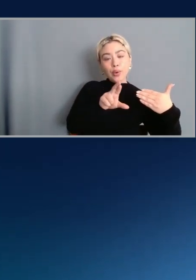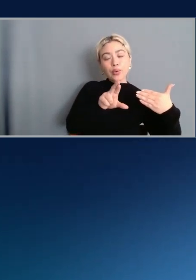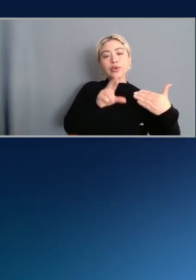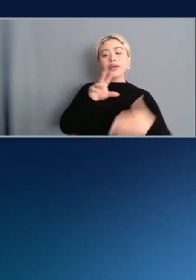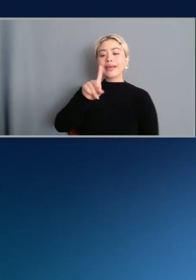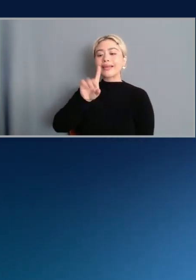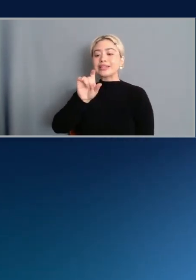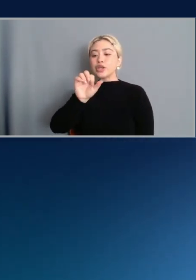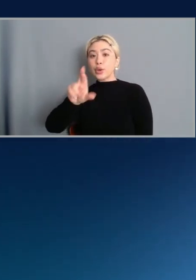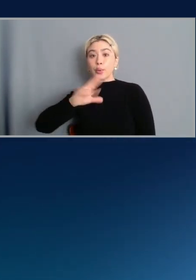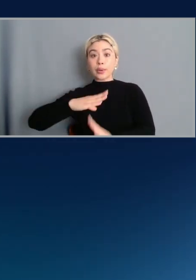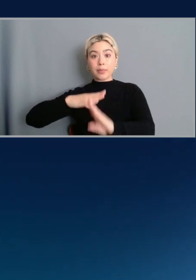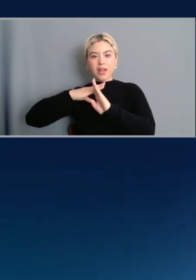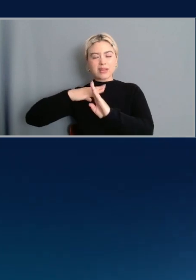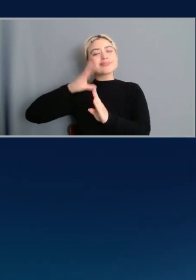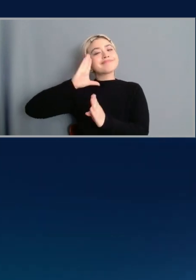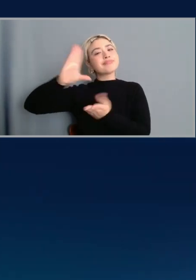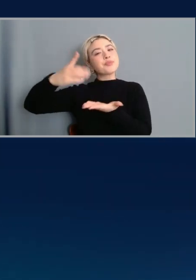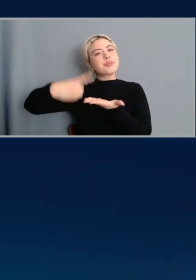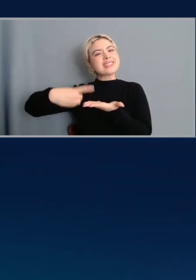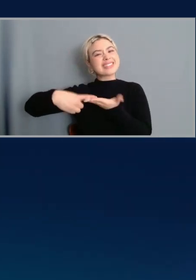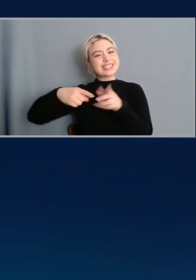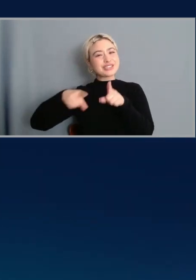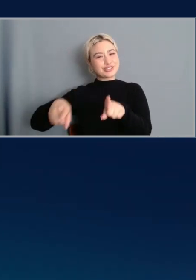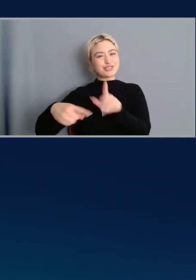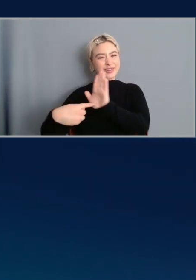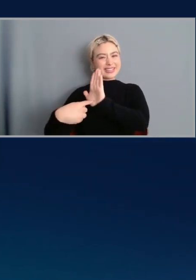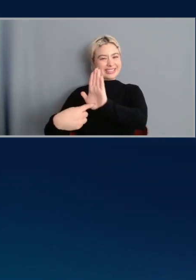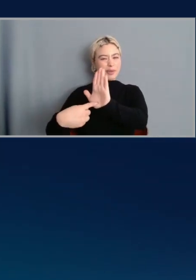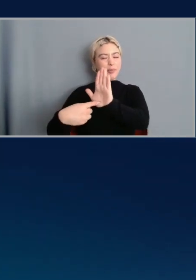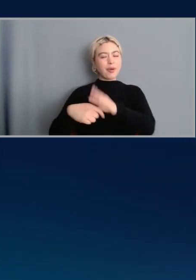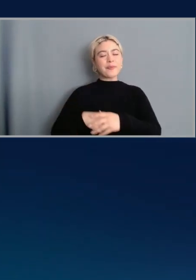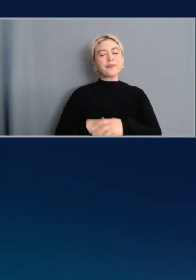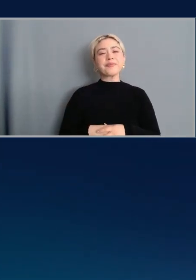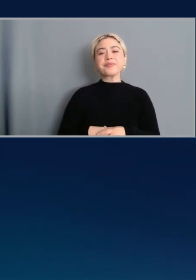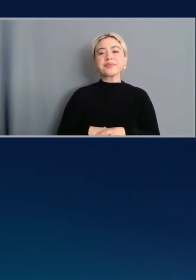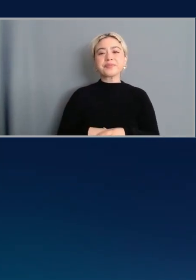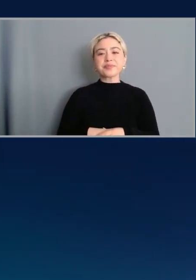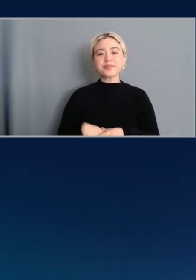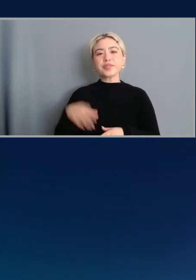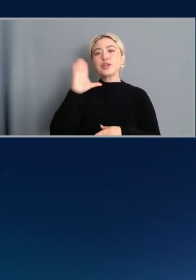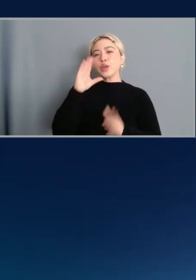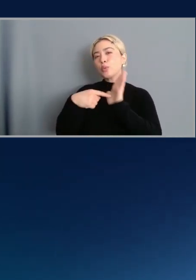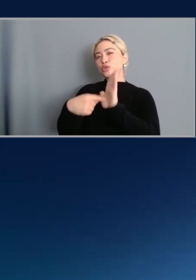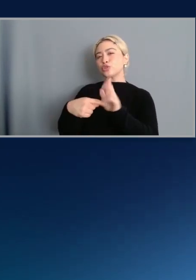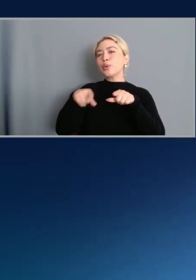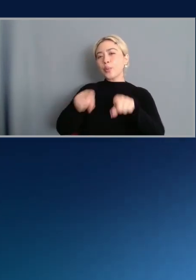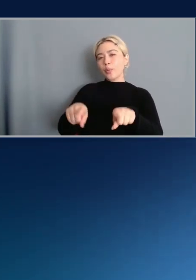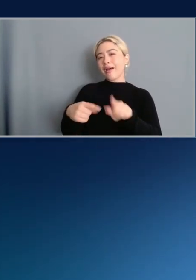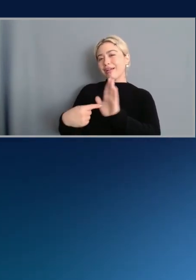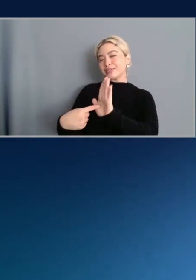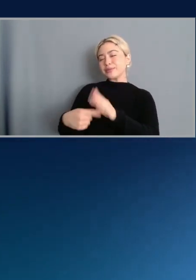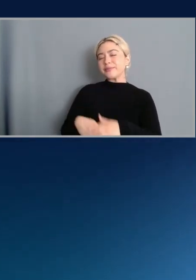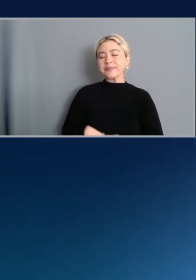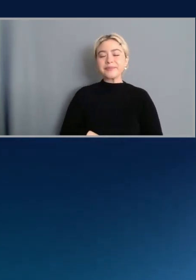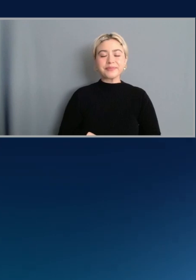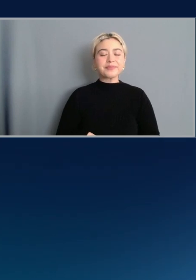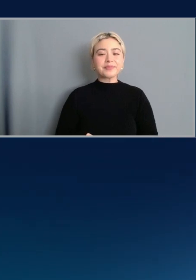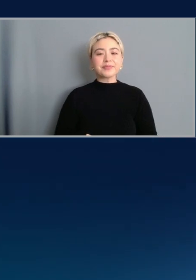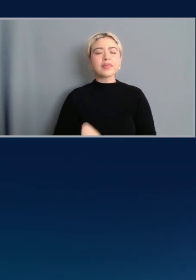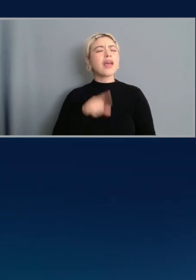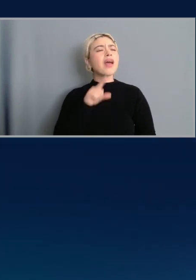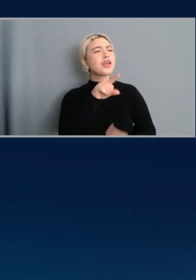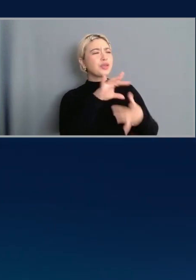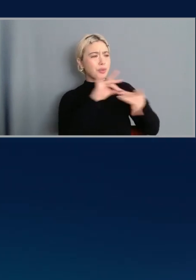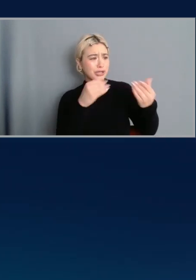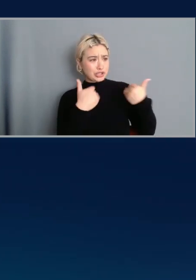we will be talking about during the demo. So I'll just touch base on that as we go along. Yeah. Amazing. So you mentioned you have a